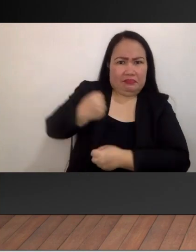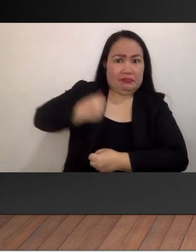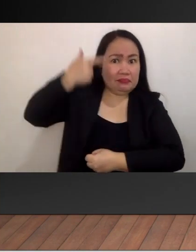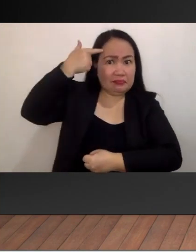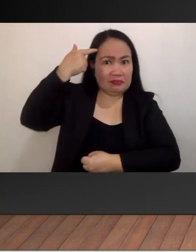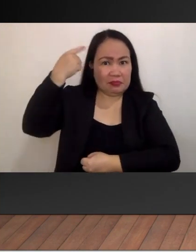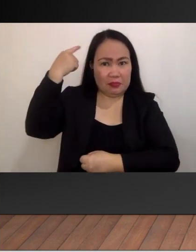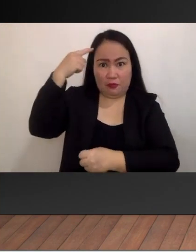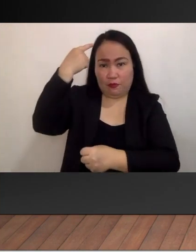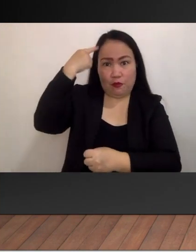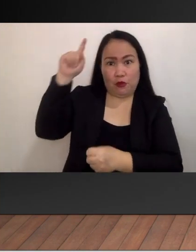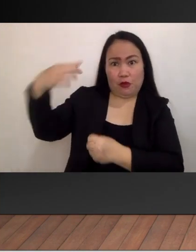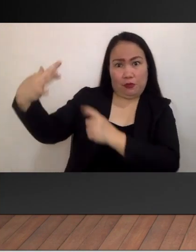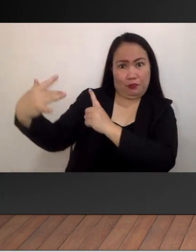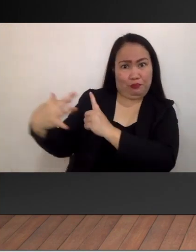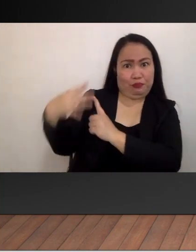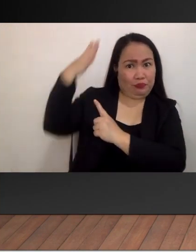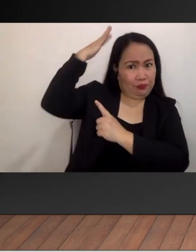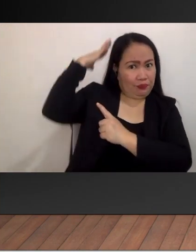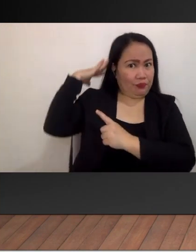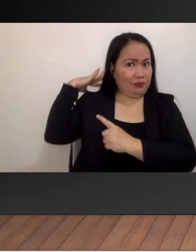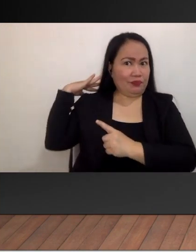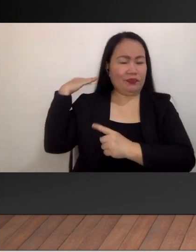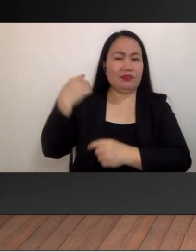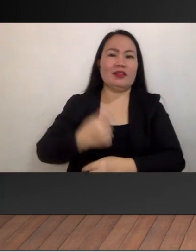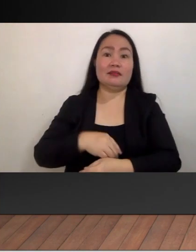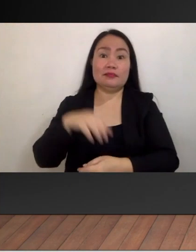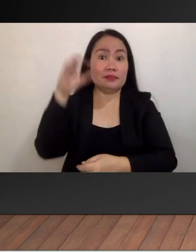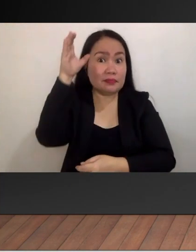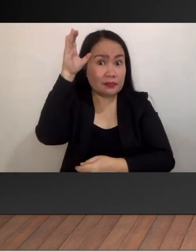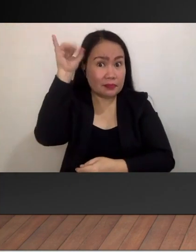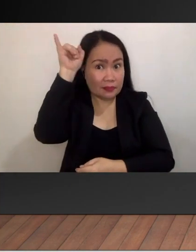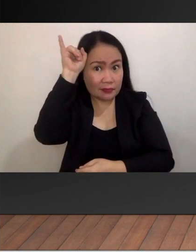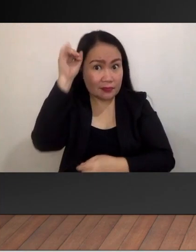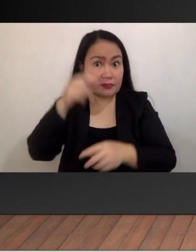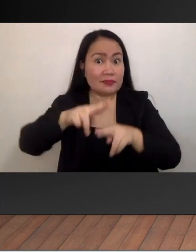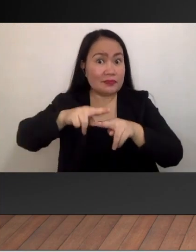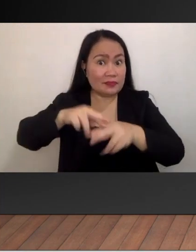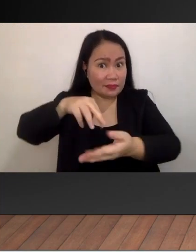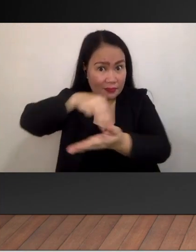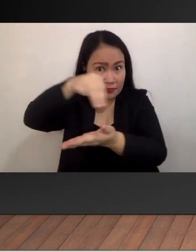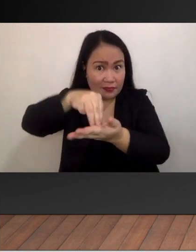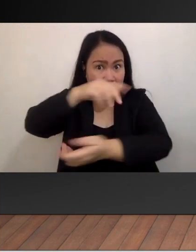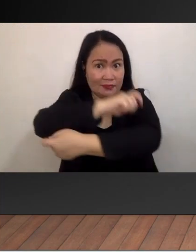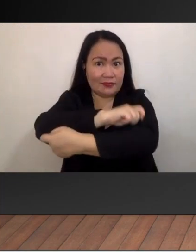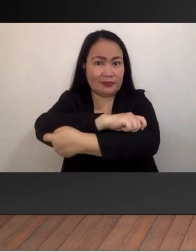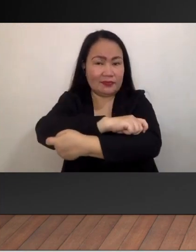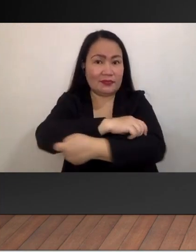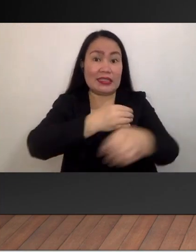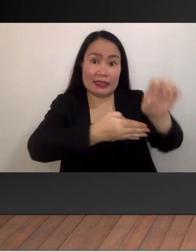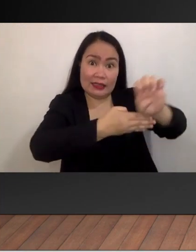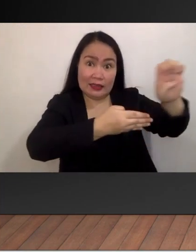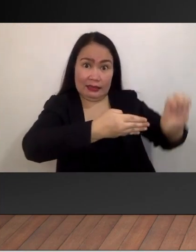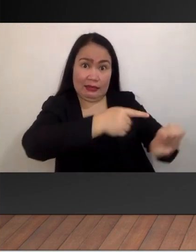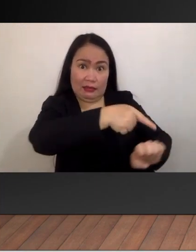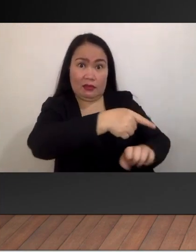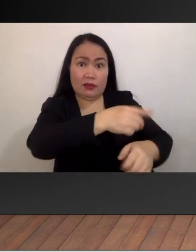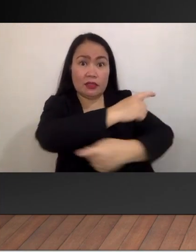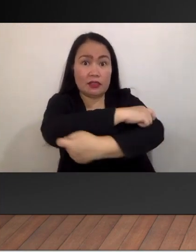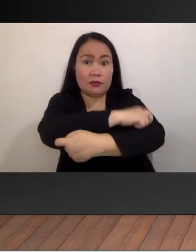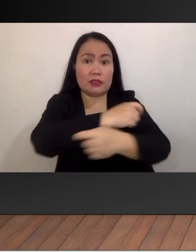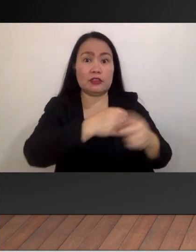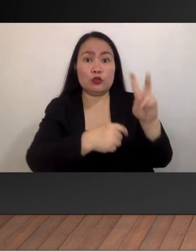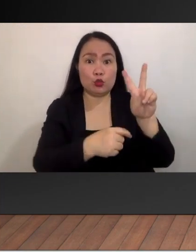hair. Ibarra sat in the middle of the table. At the other end of the table, the